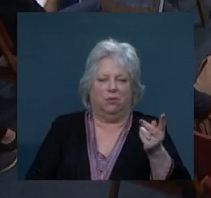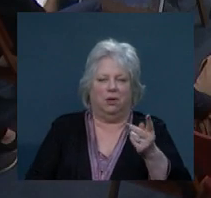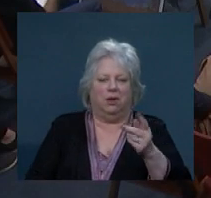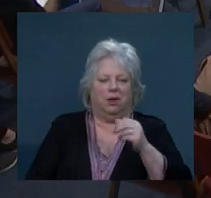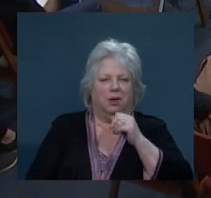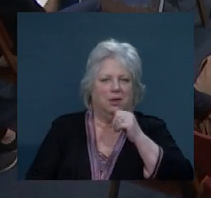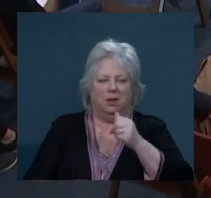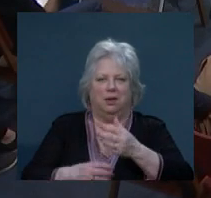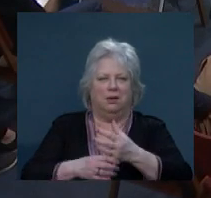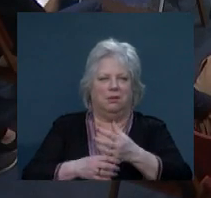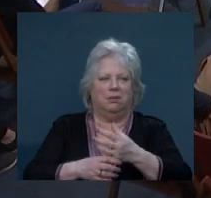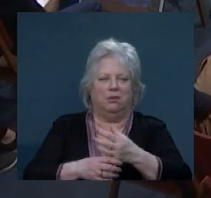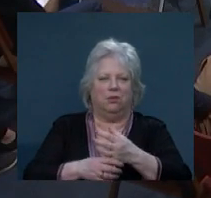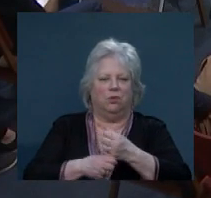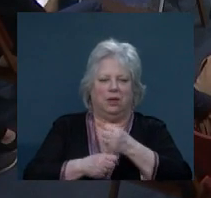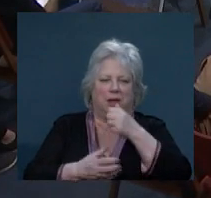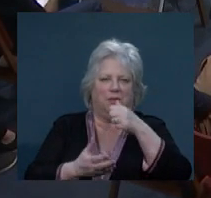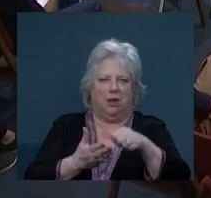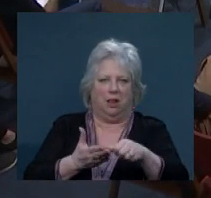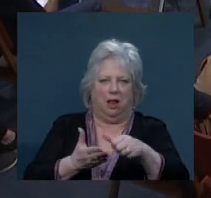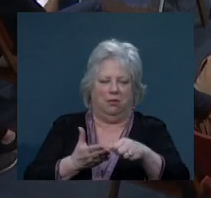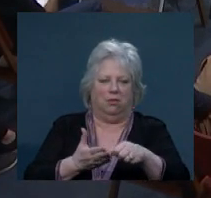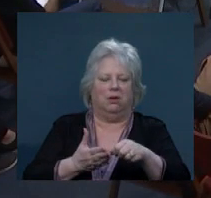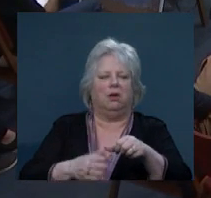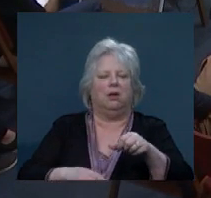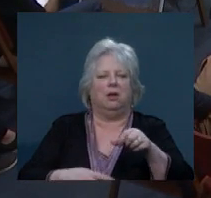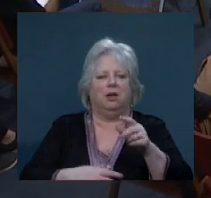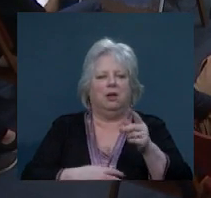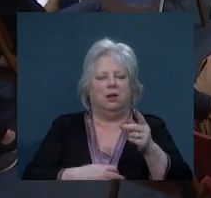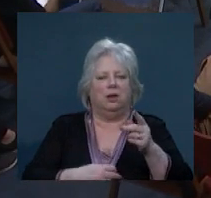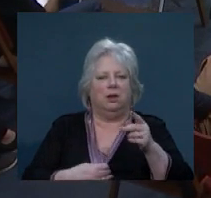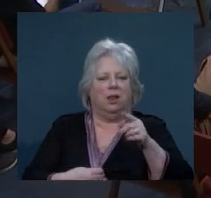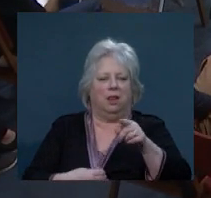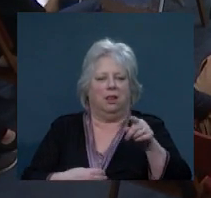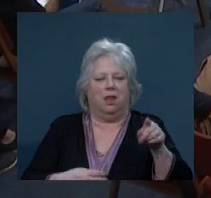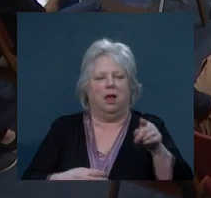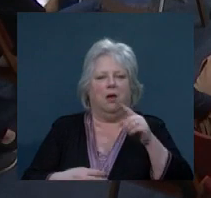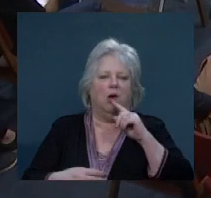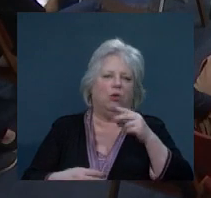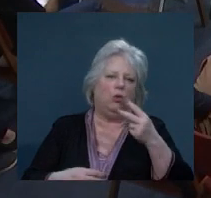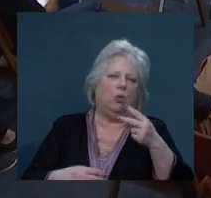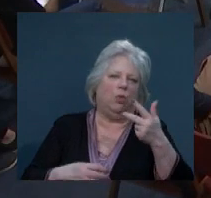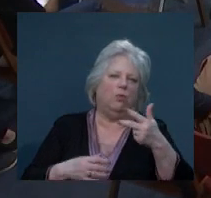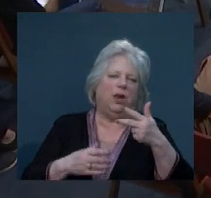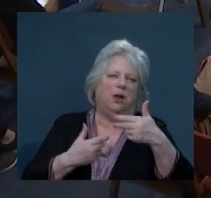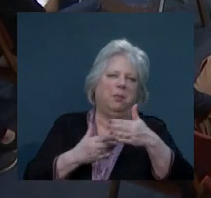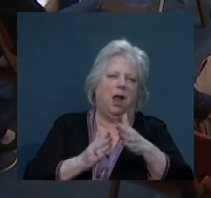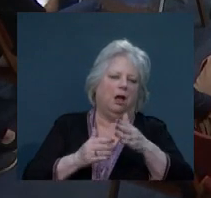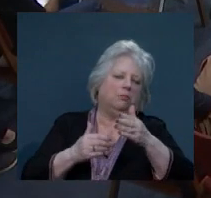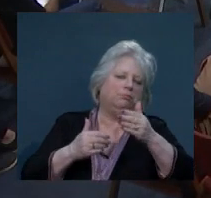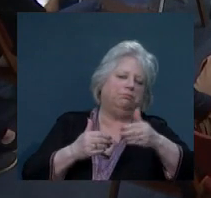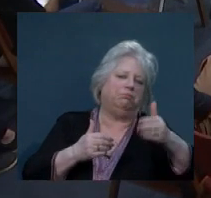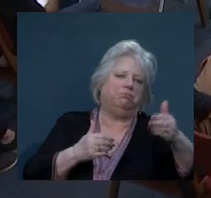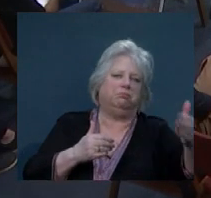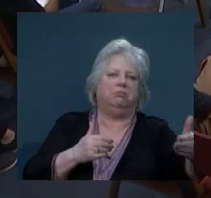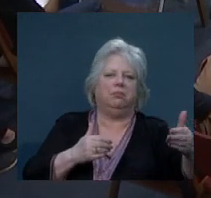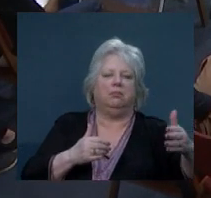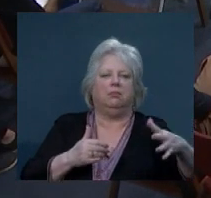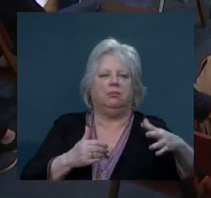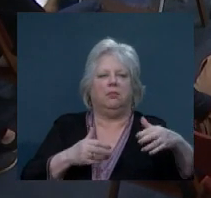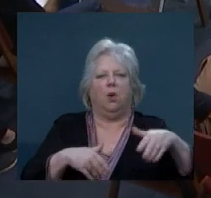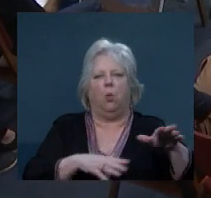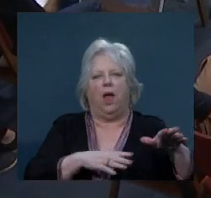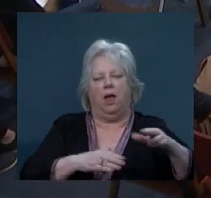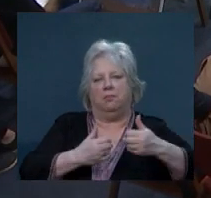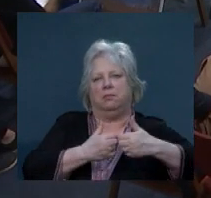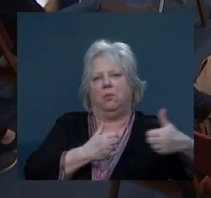did not receive the letters. They are 2 or 3 blocks away. So the people in the community are not